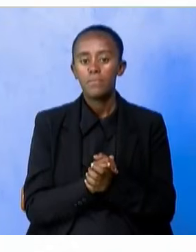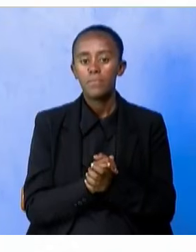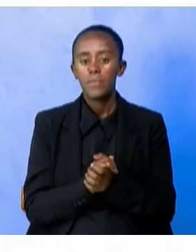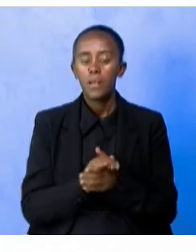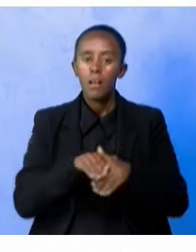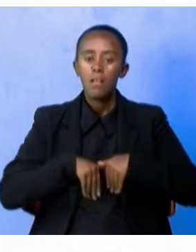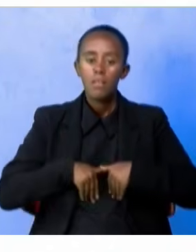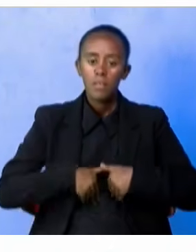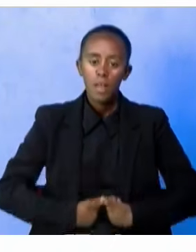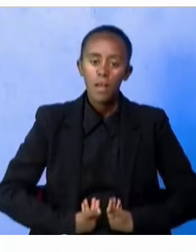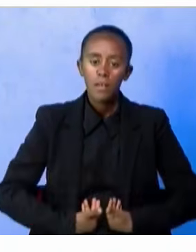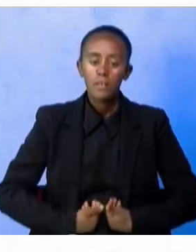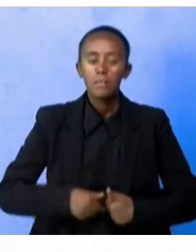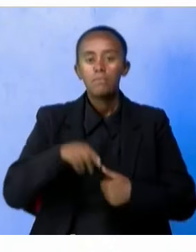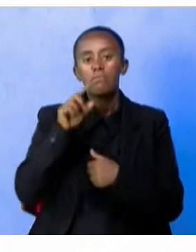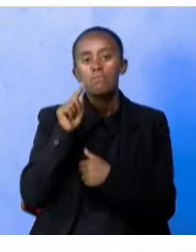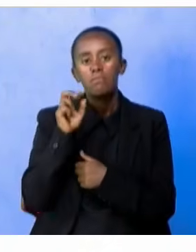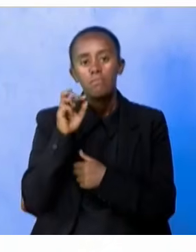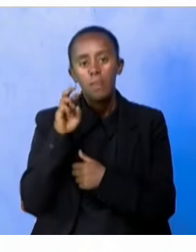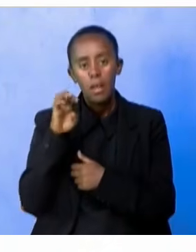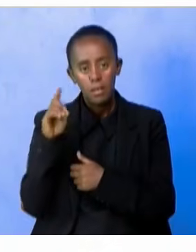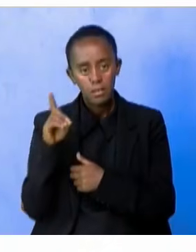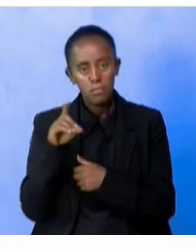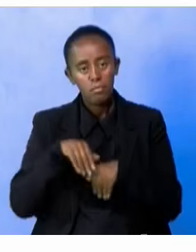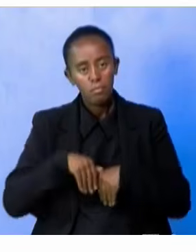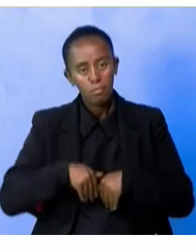tired, comma, but